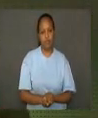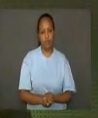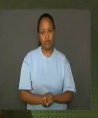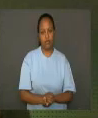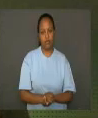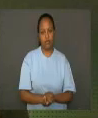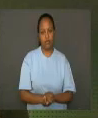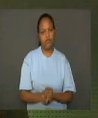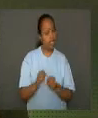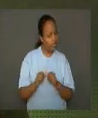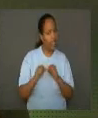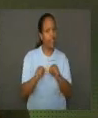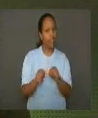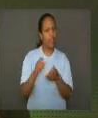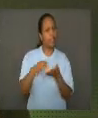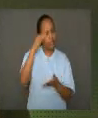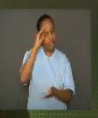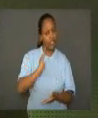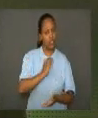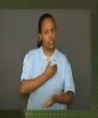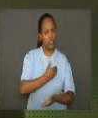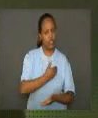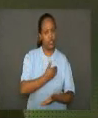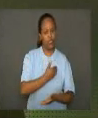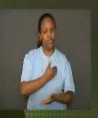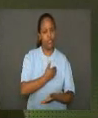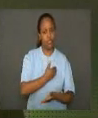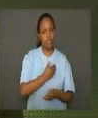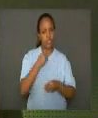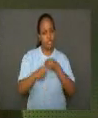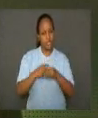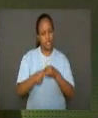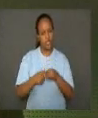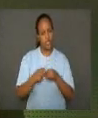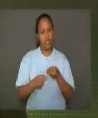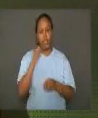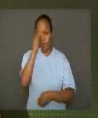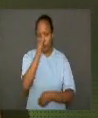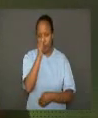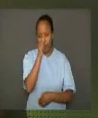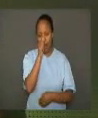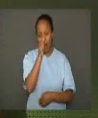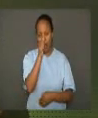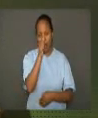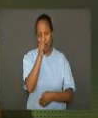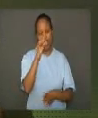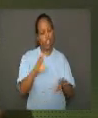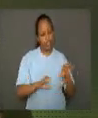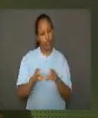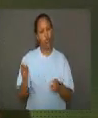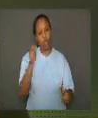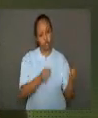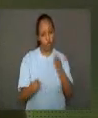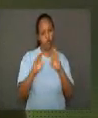Let us continue our lesson by learning about a few ways in which Ethiopia has contributed